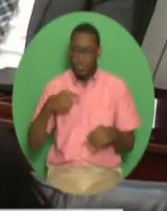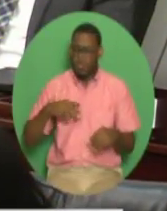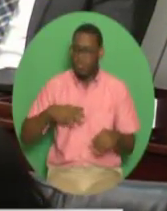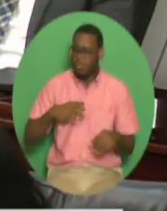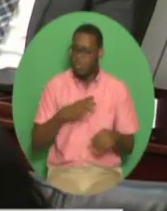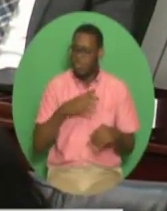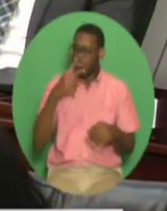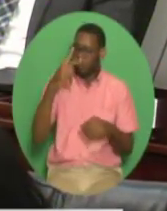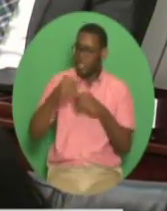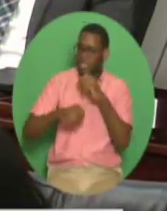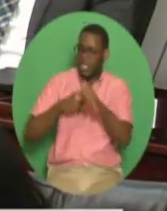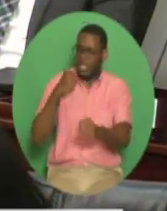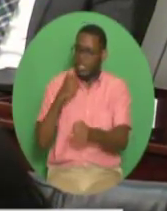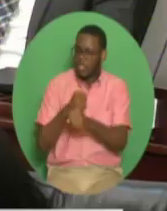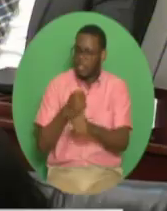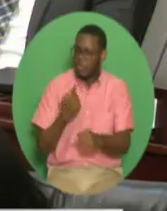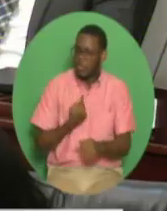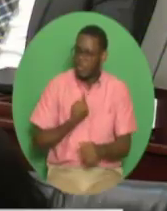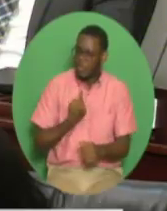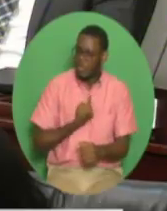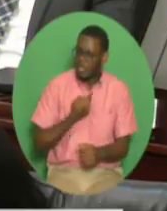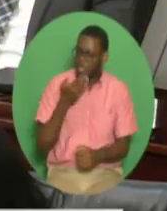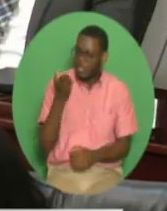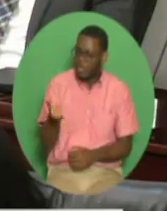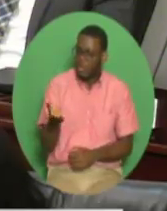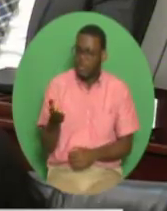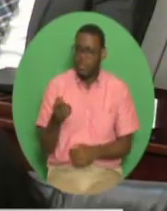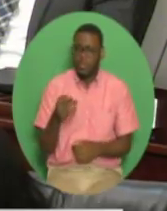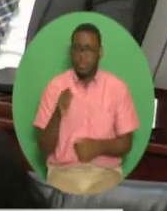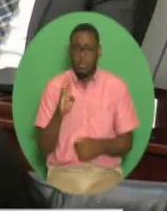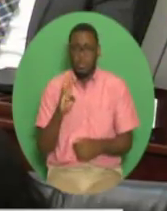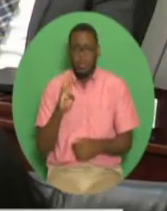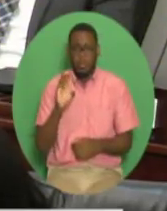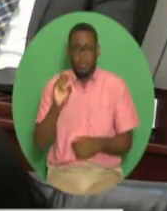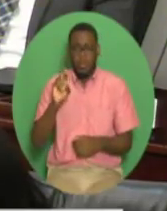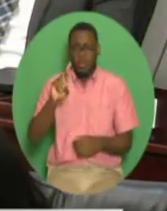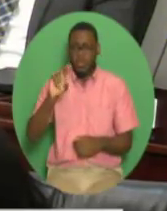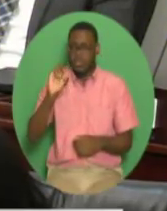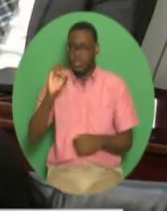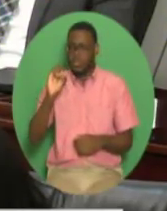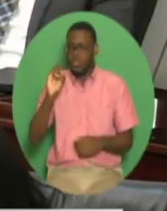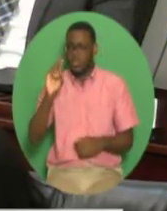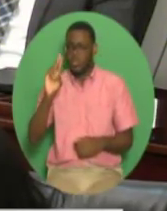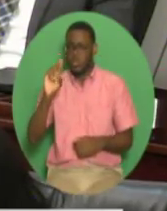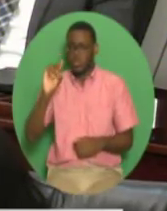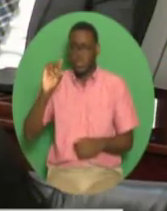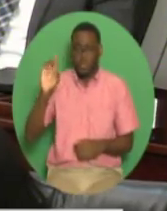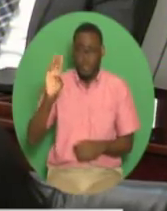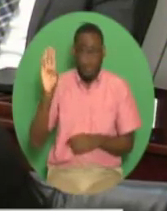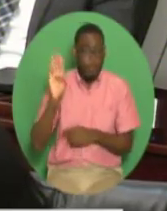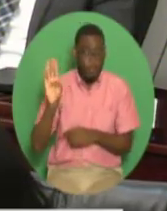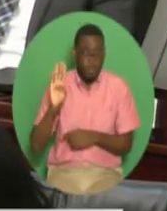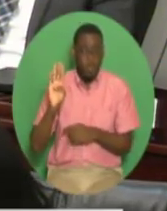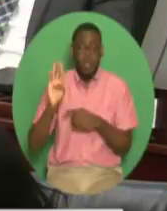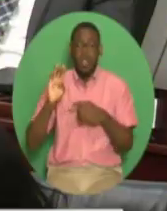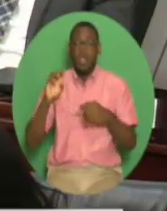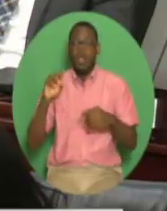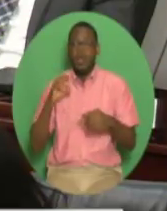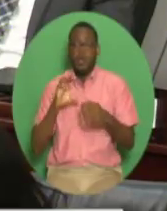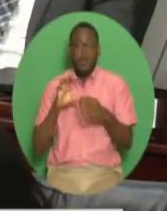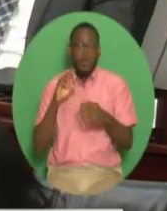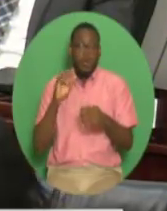years. And we have established a very good and cordial working relationship. We meet once